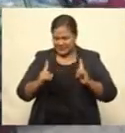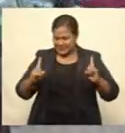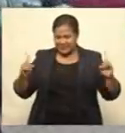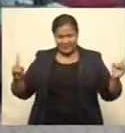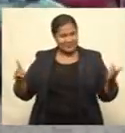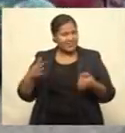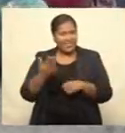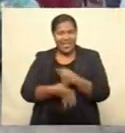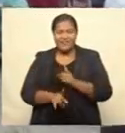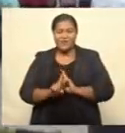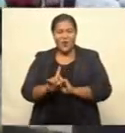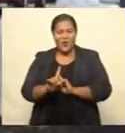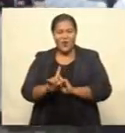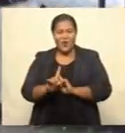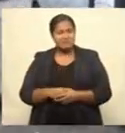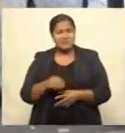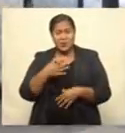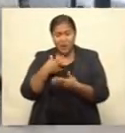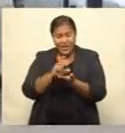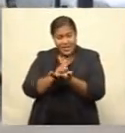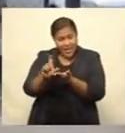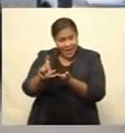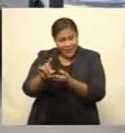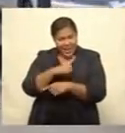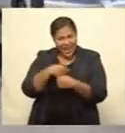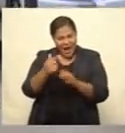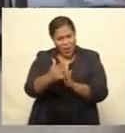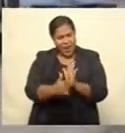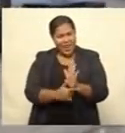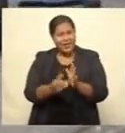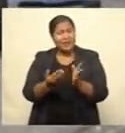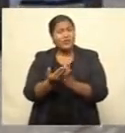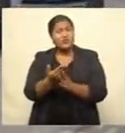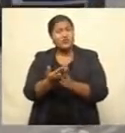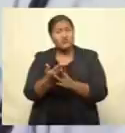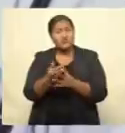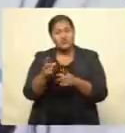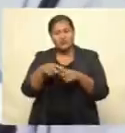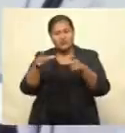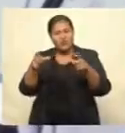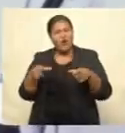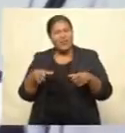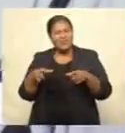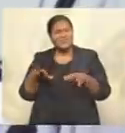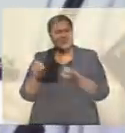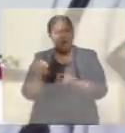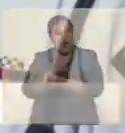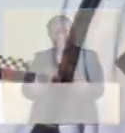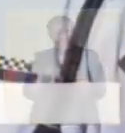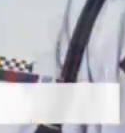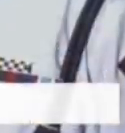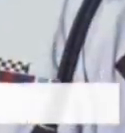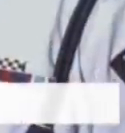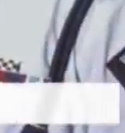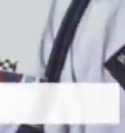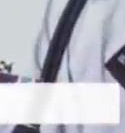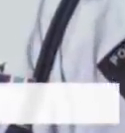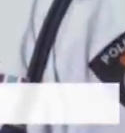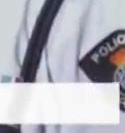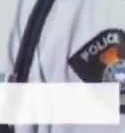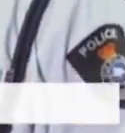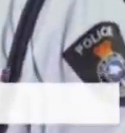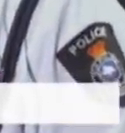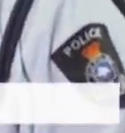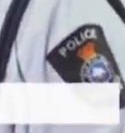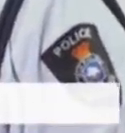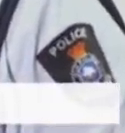requirement. We have clarified our legal opinion through the Solicitor General's office. So definitely we'll be recommending for closure of